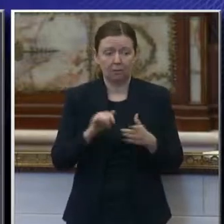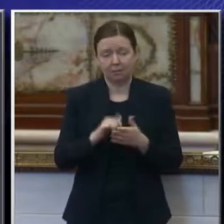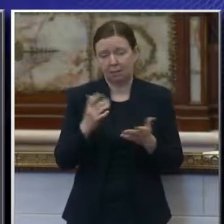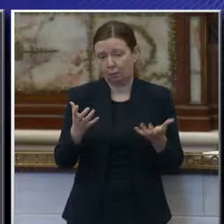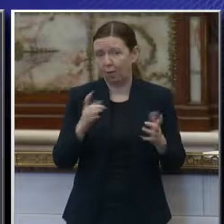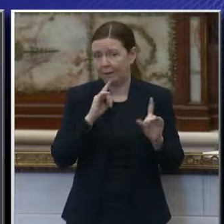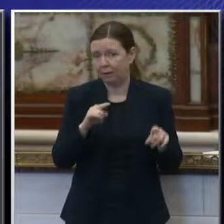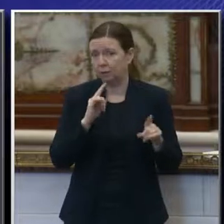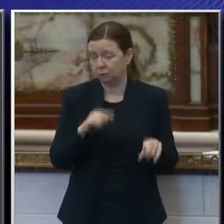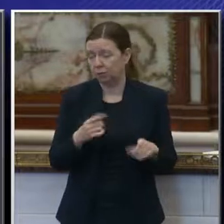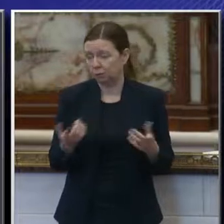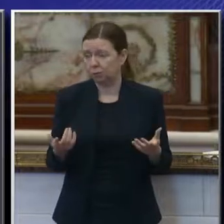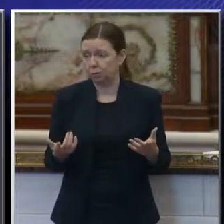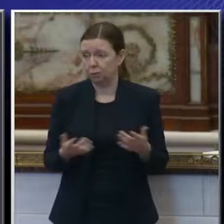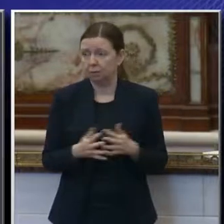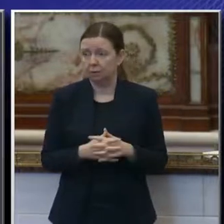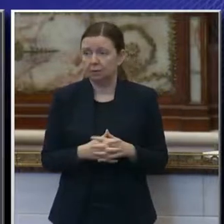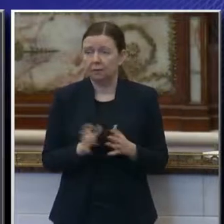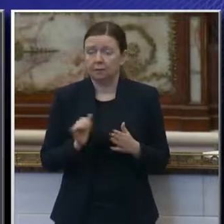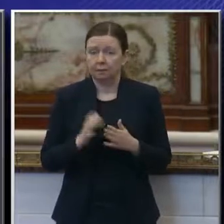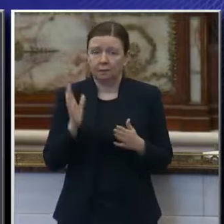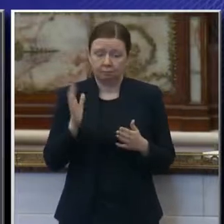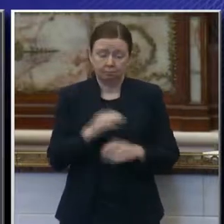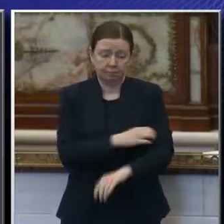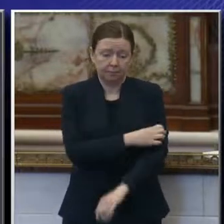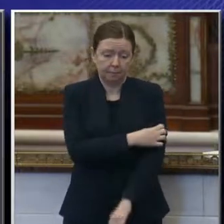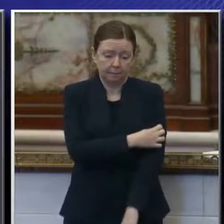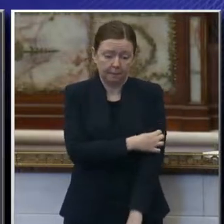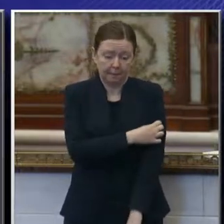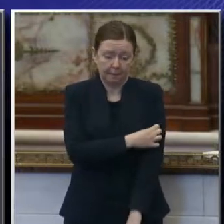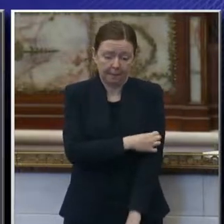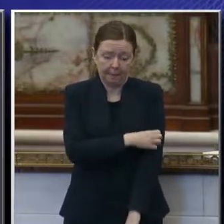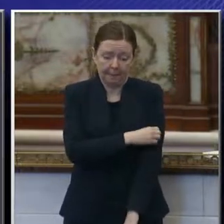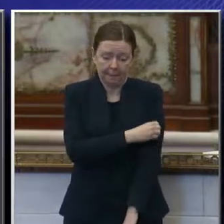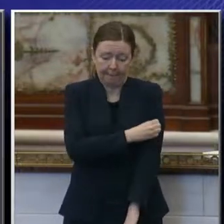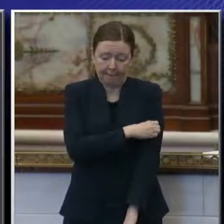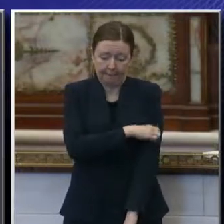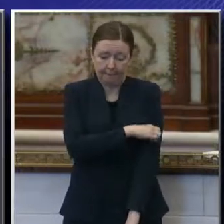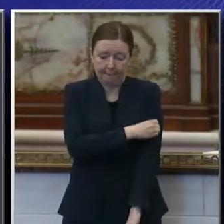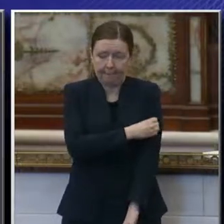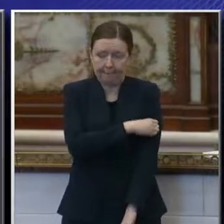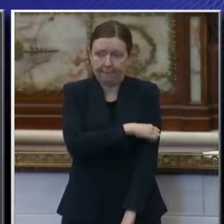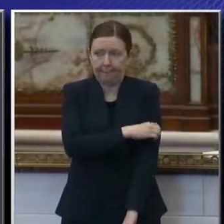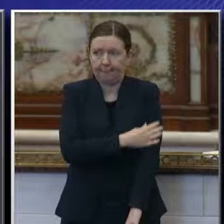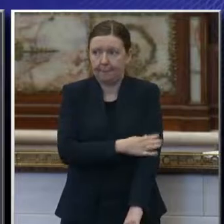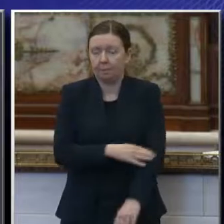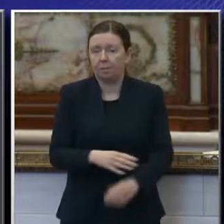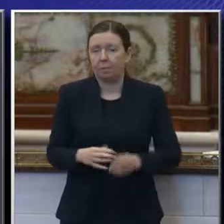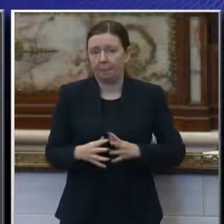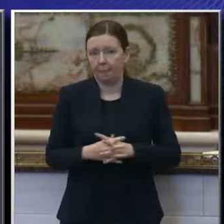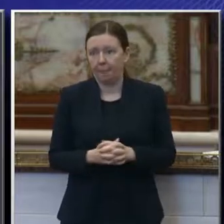questions that was stated in this testimony from Dwayne Baum.